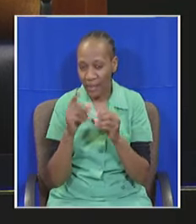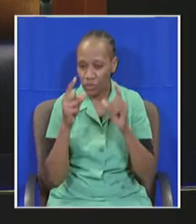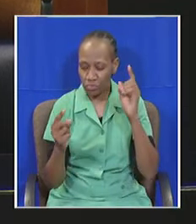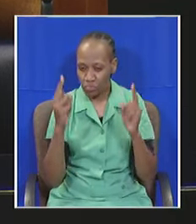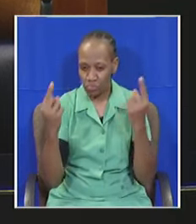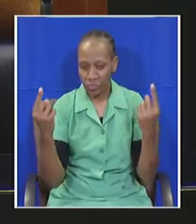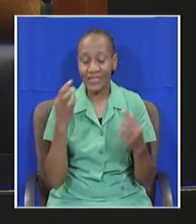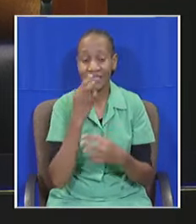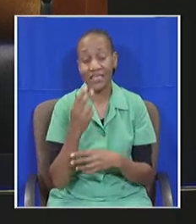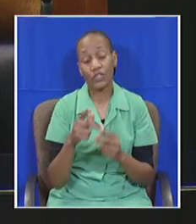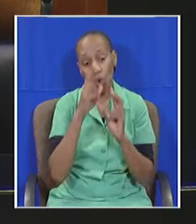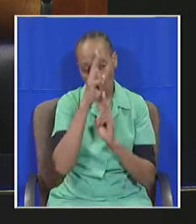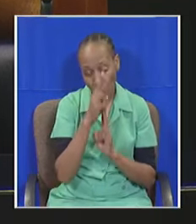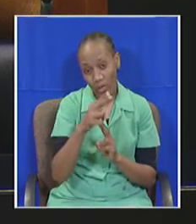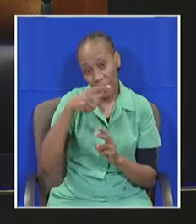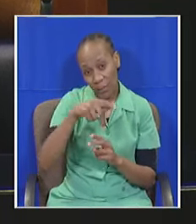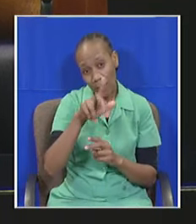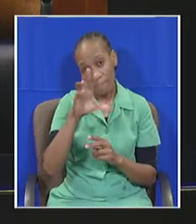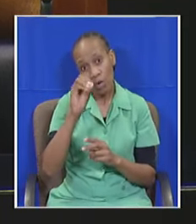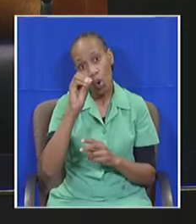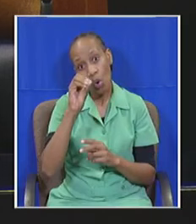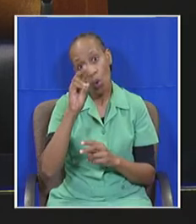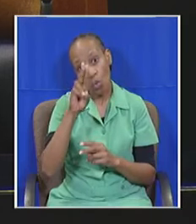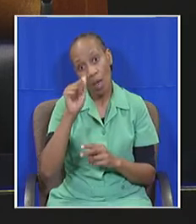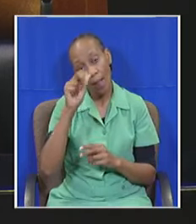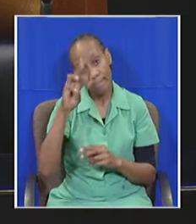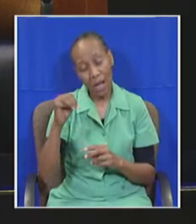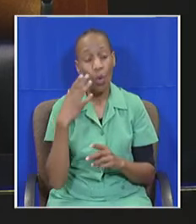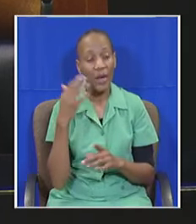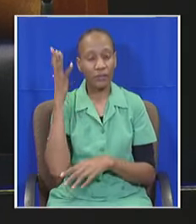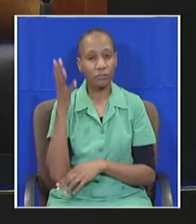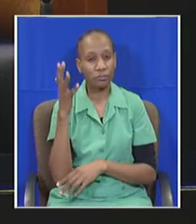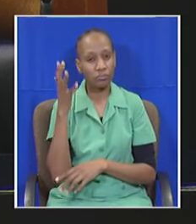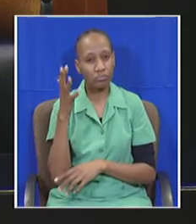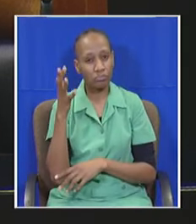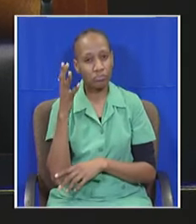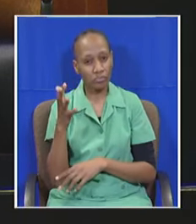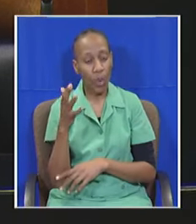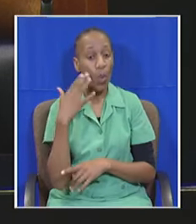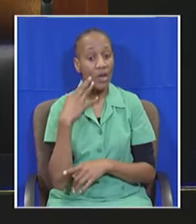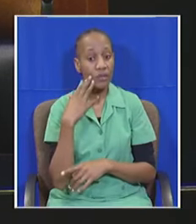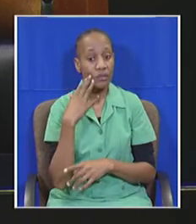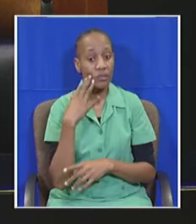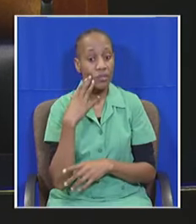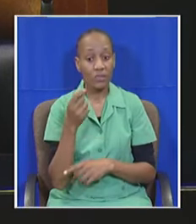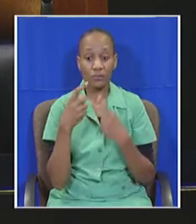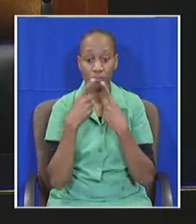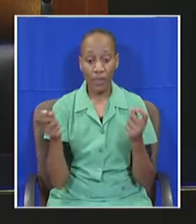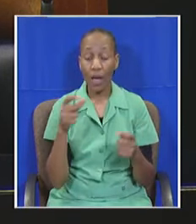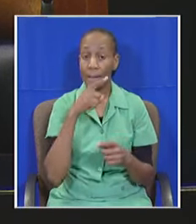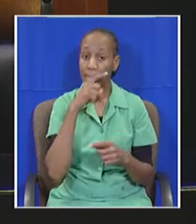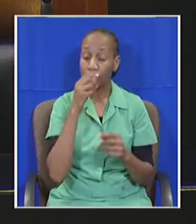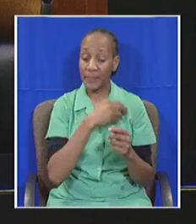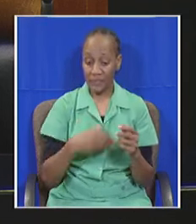the Honorable Pluama had, during the course of his speech, and when referring to the President, contravened Rule